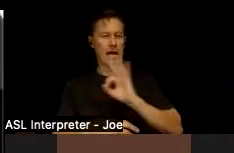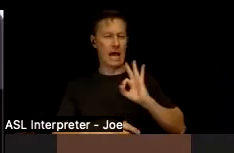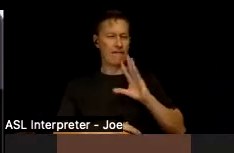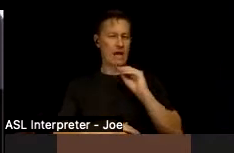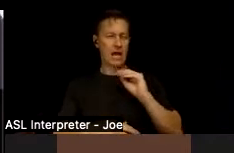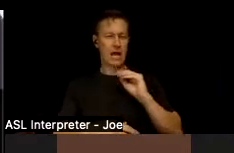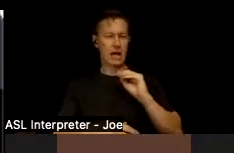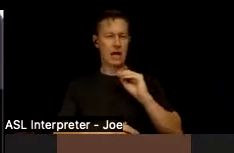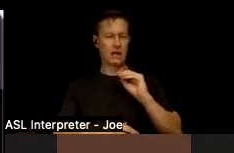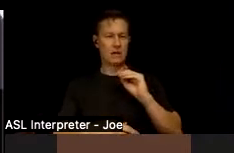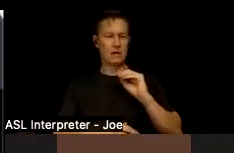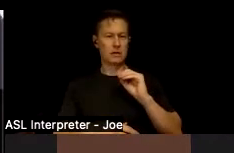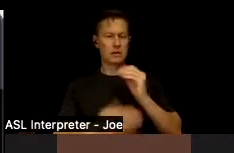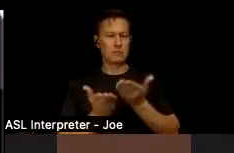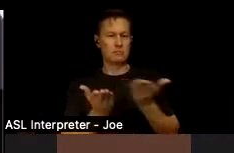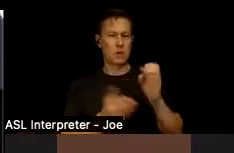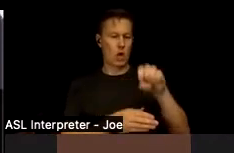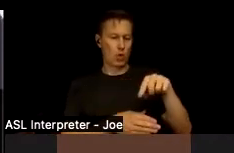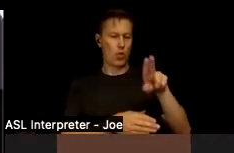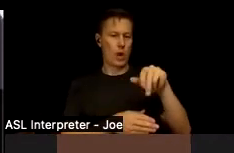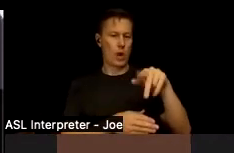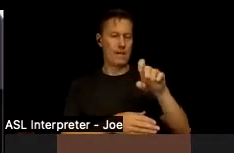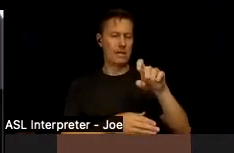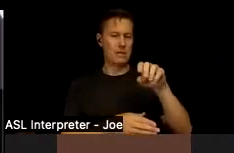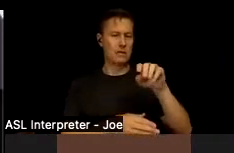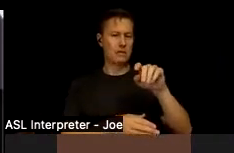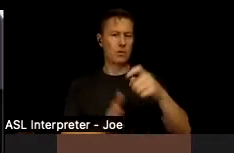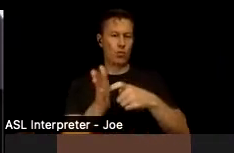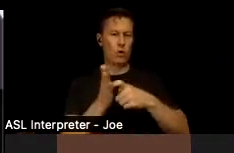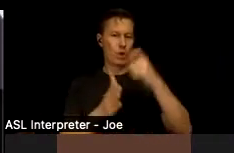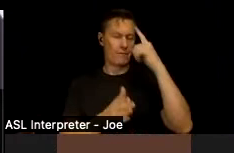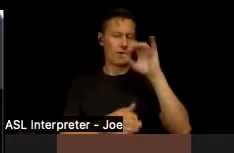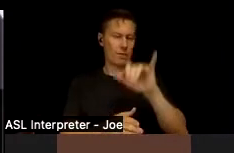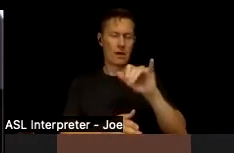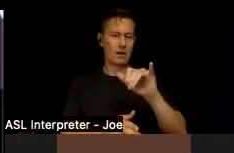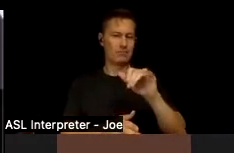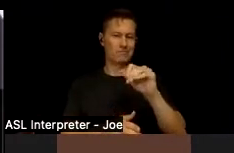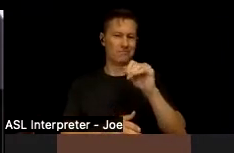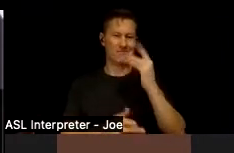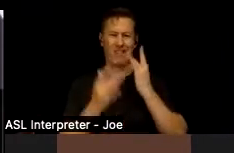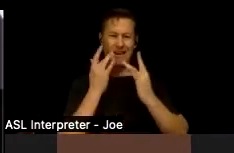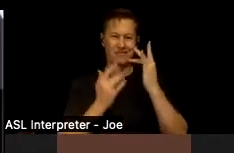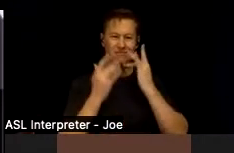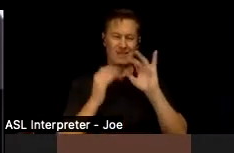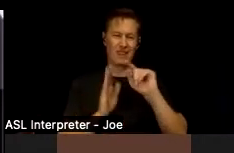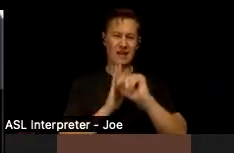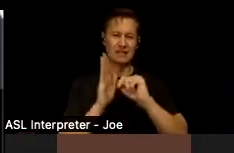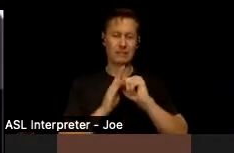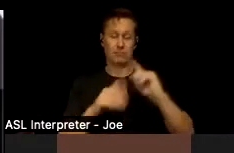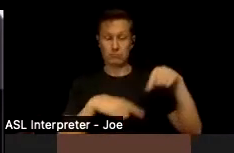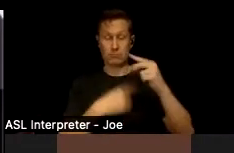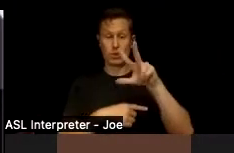equipment that's required for that was really poor at that time. So over the past 30 years, there has been